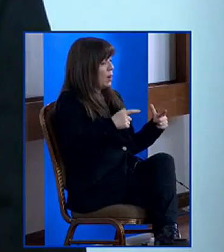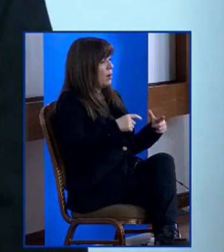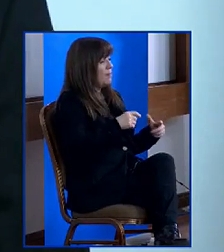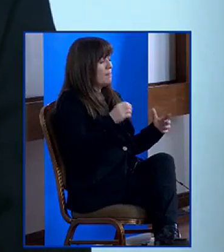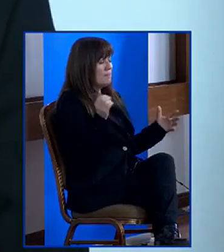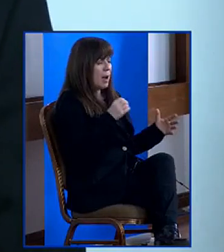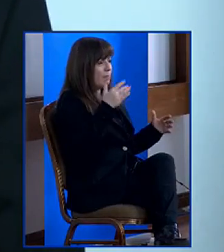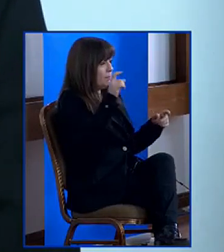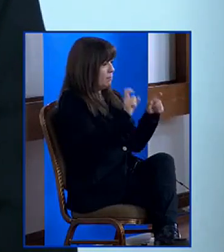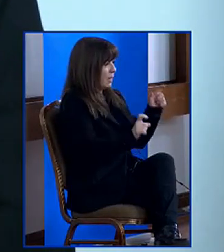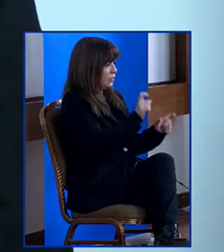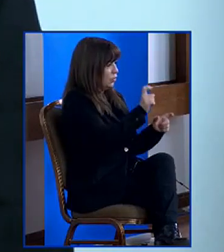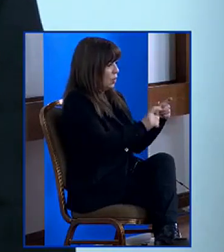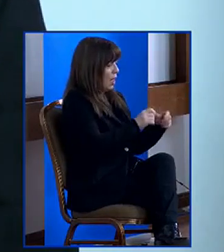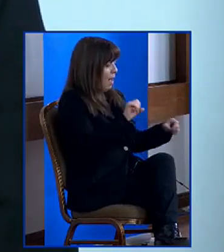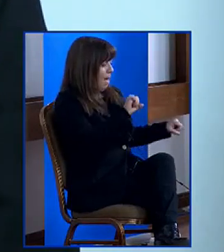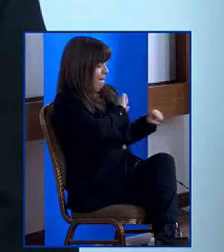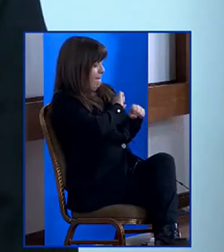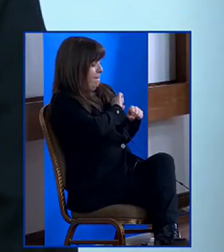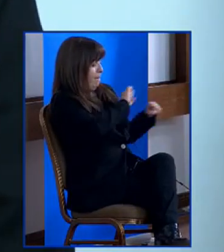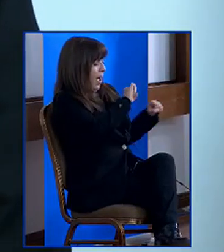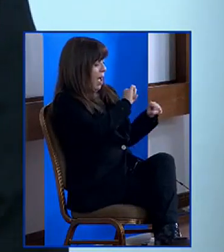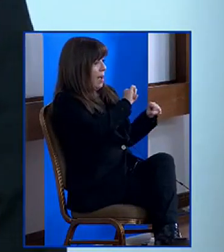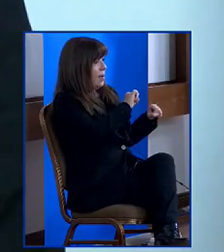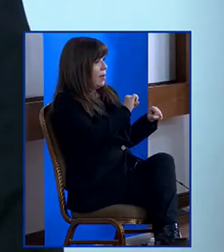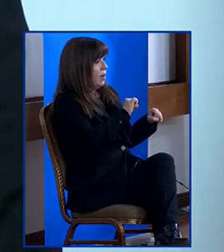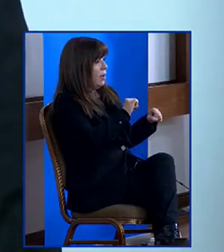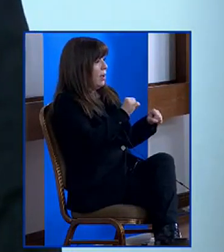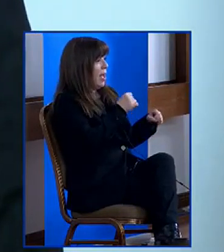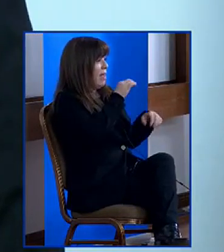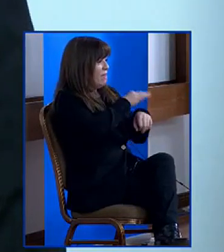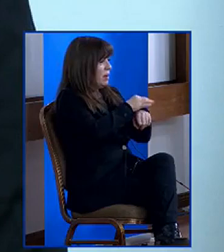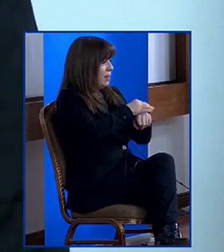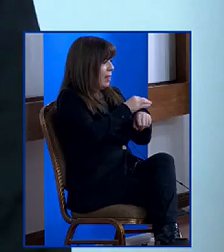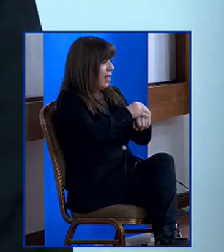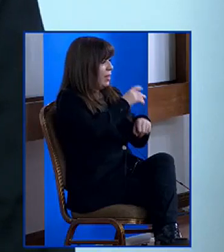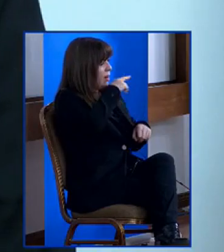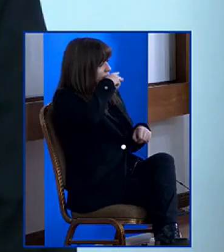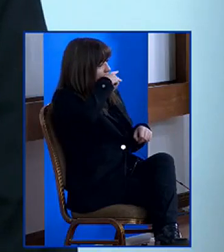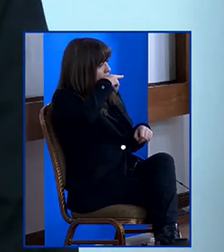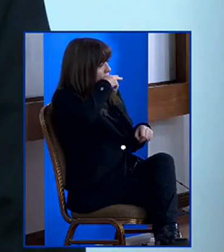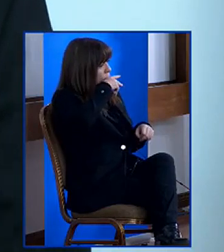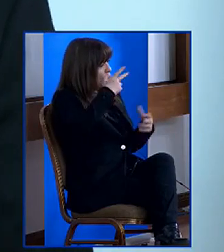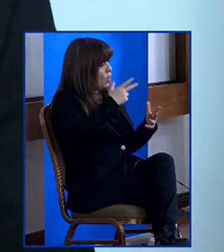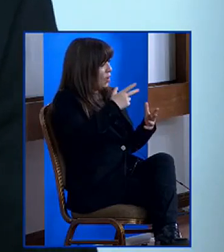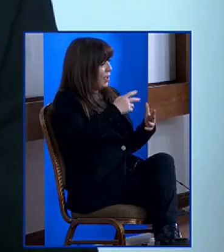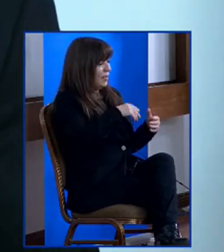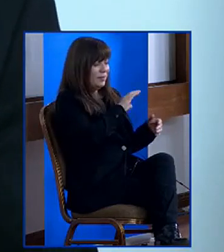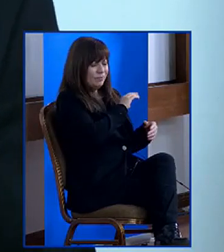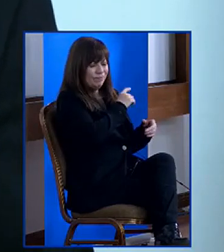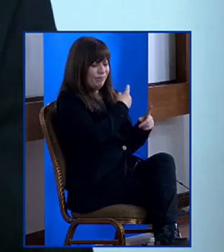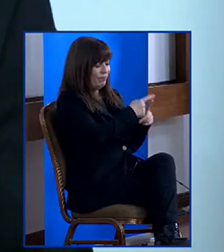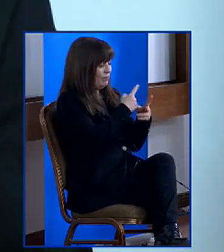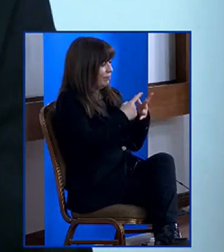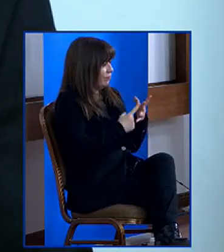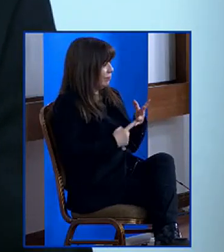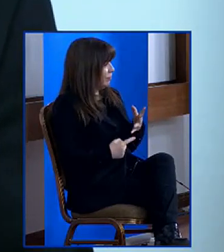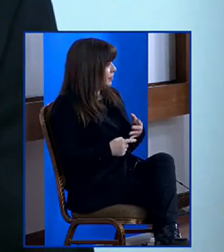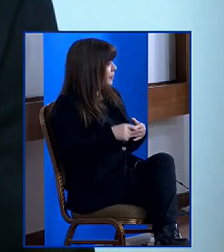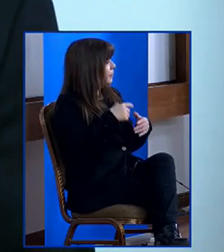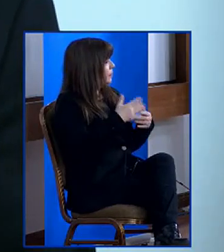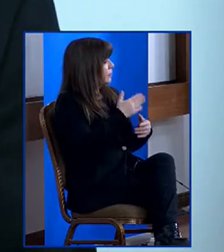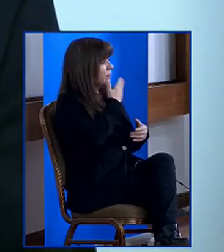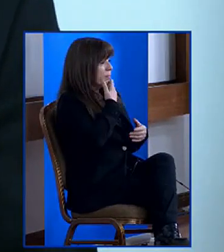respiratory illnesses, and all of the kinds of adverse health conditions. We're also in a slightly bizarre